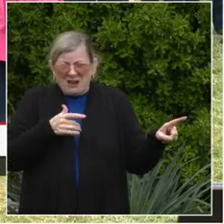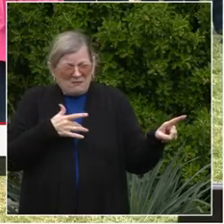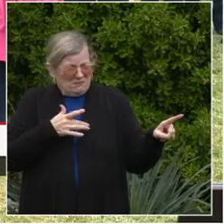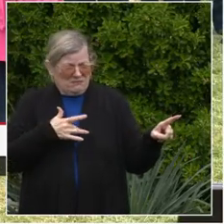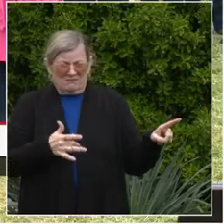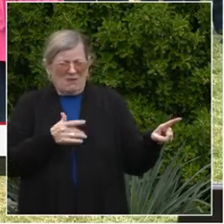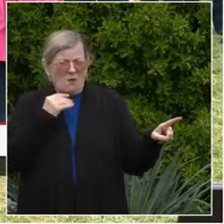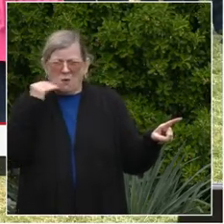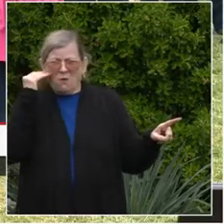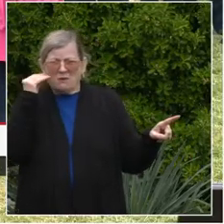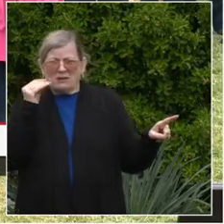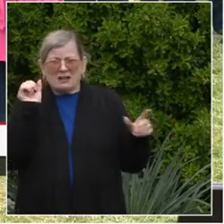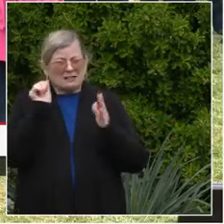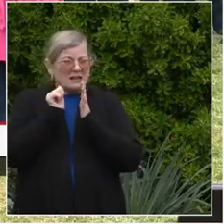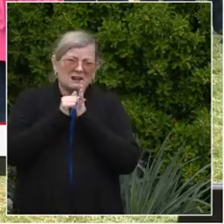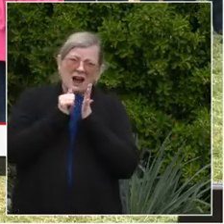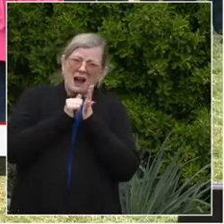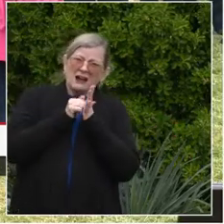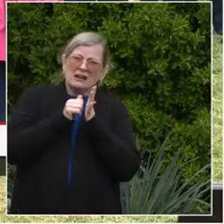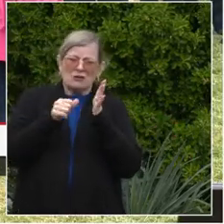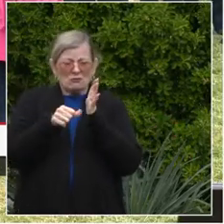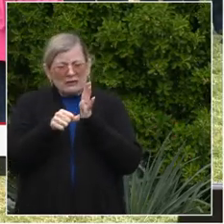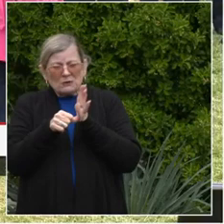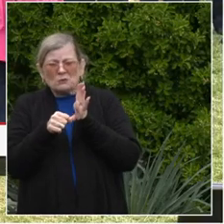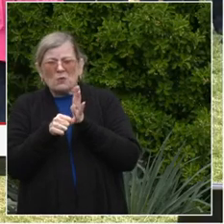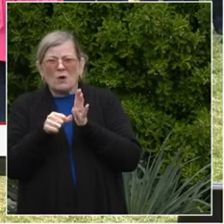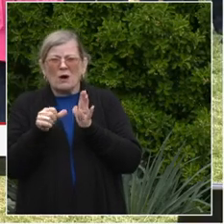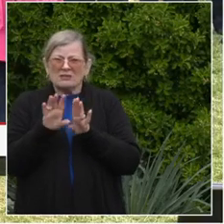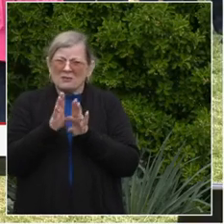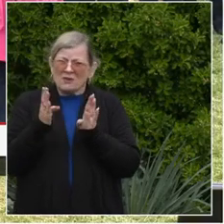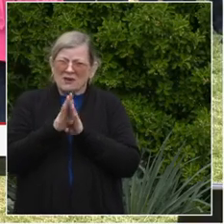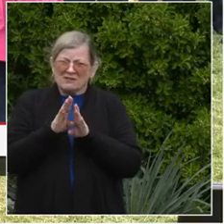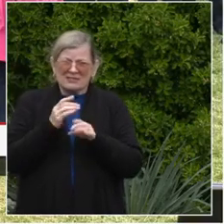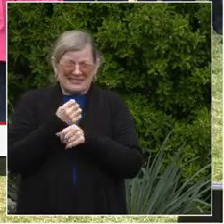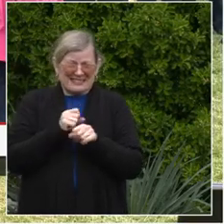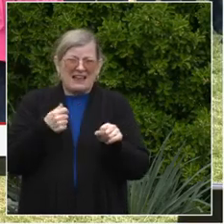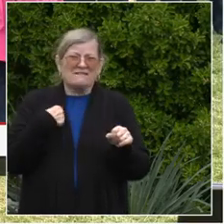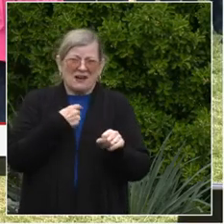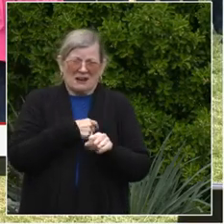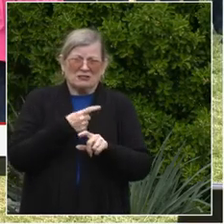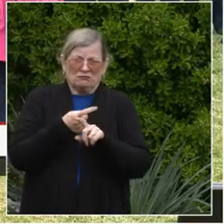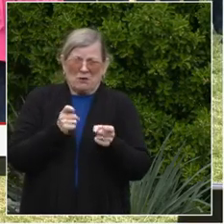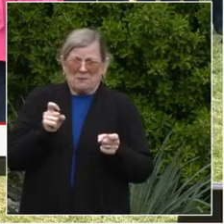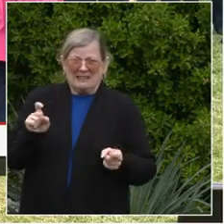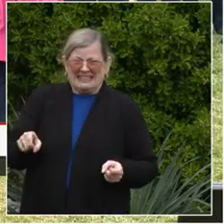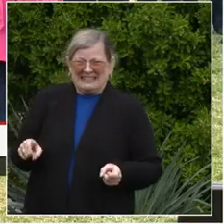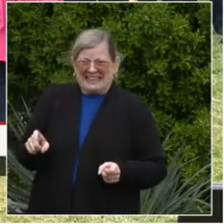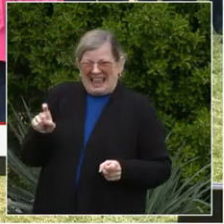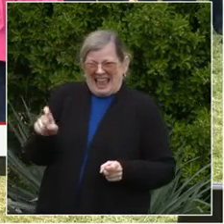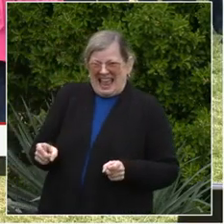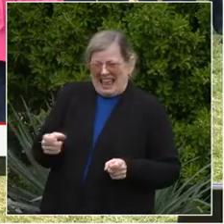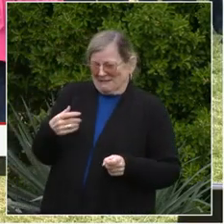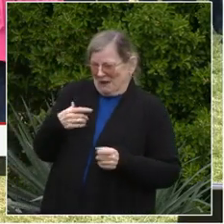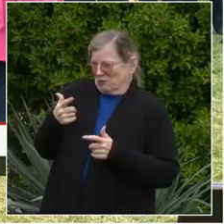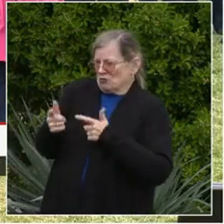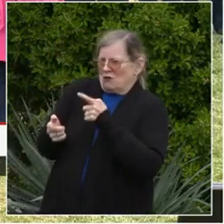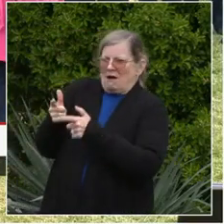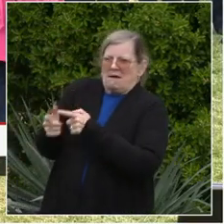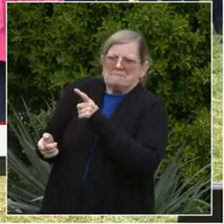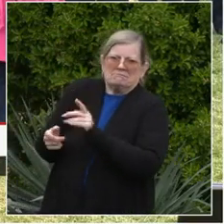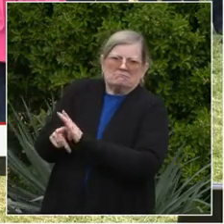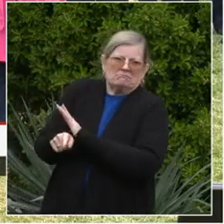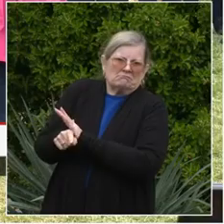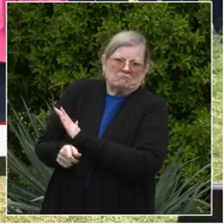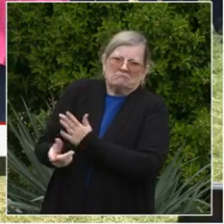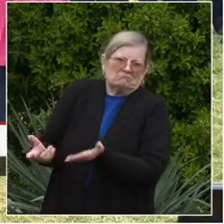on the door, that ring of the doorbell could certainly save us from having a crime to occur in the community. So thank you for raising that, sir. It's very